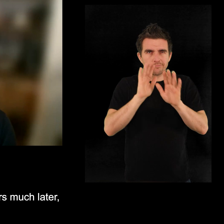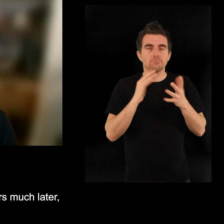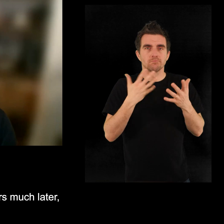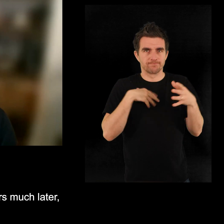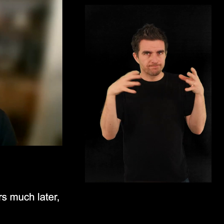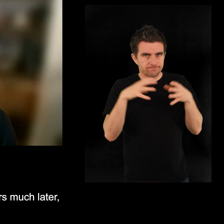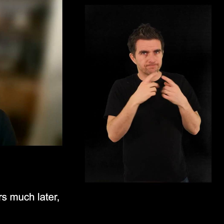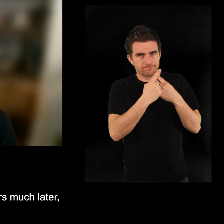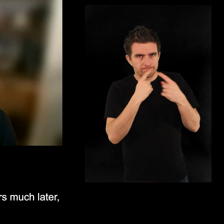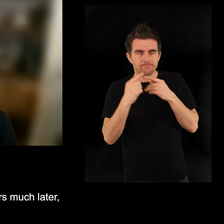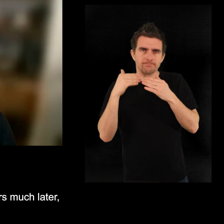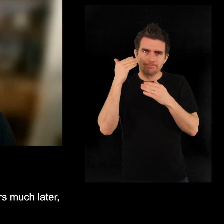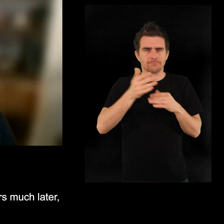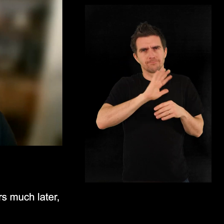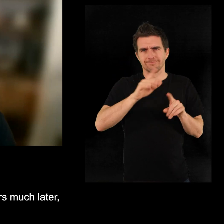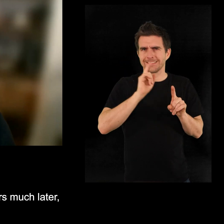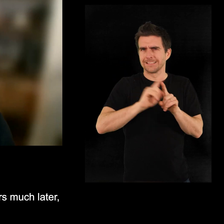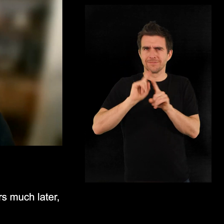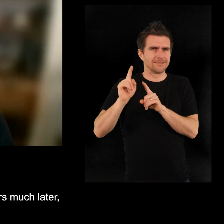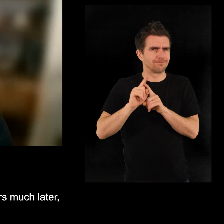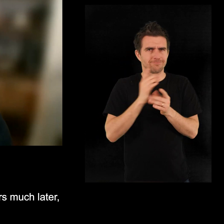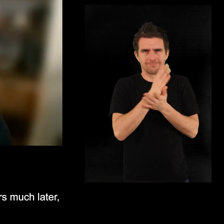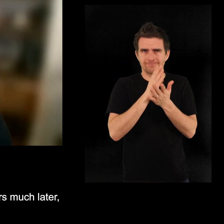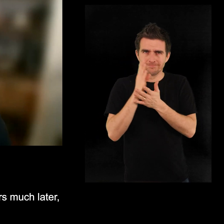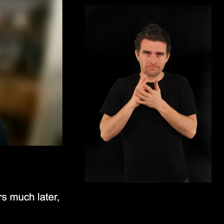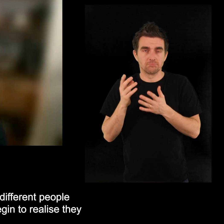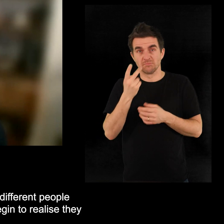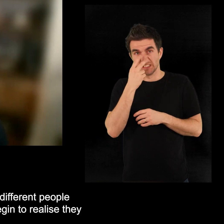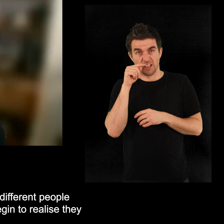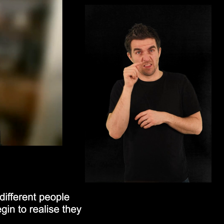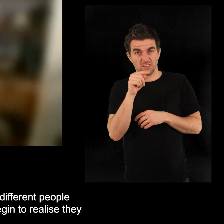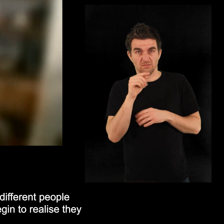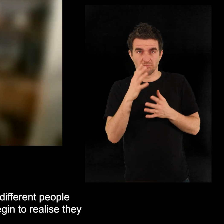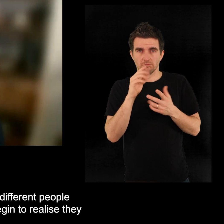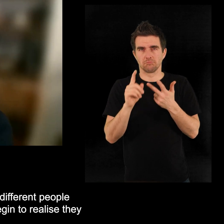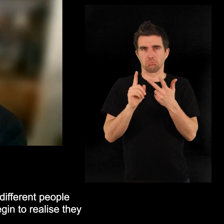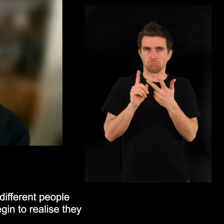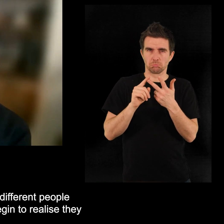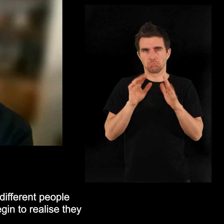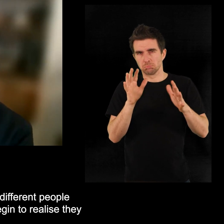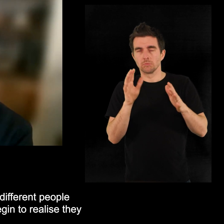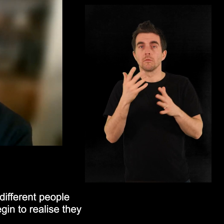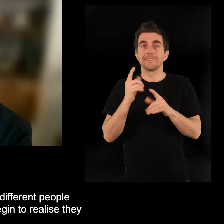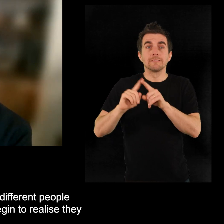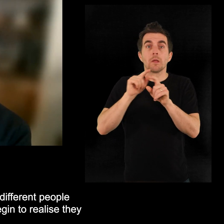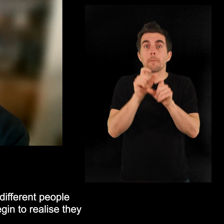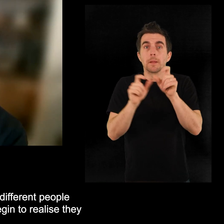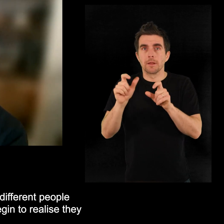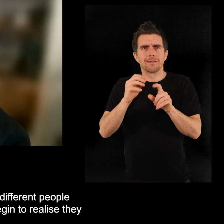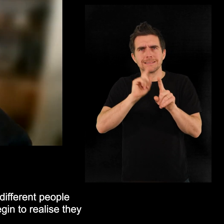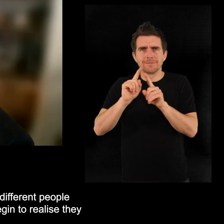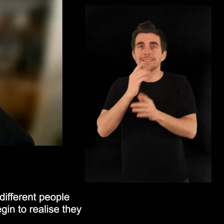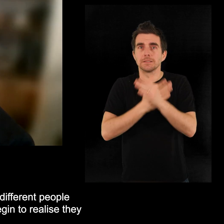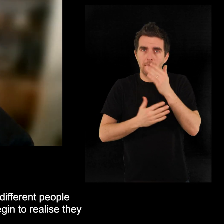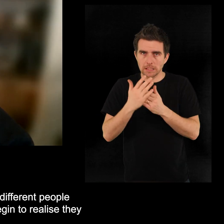later, and at all different scales. The third sort of level is that